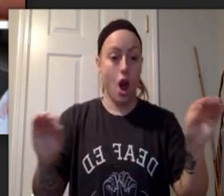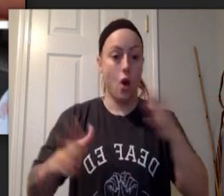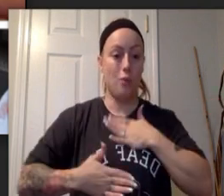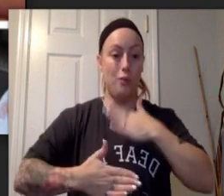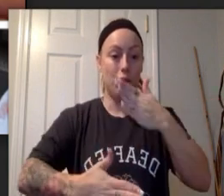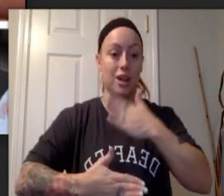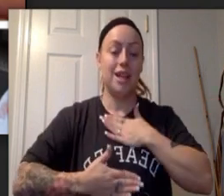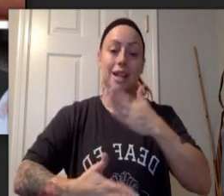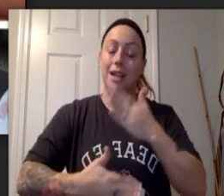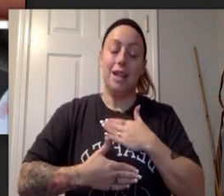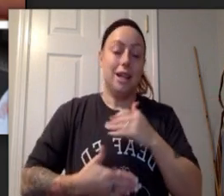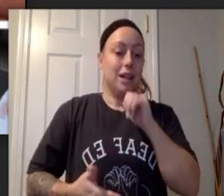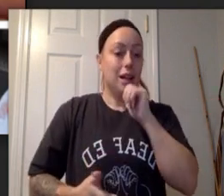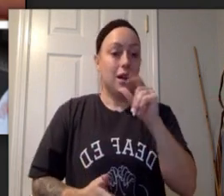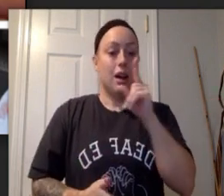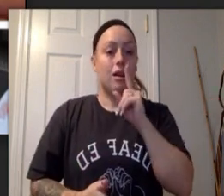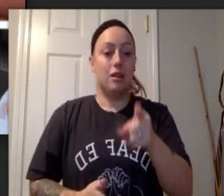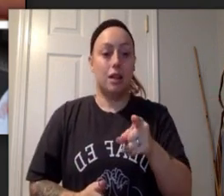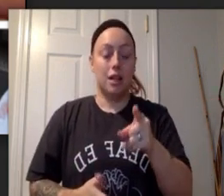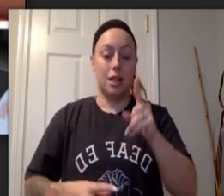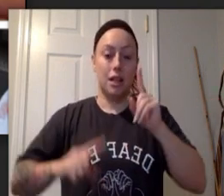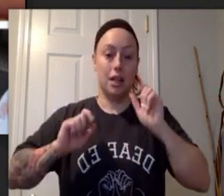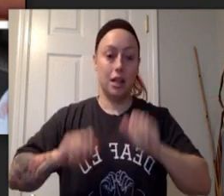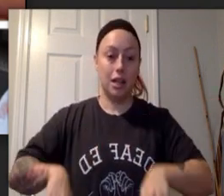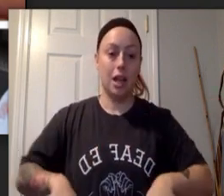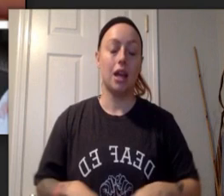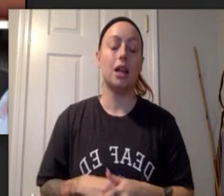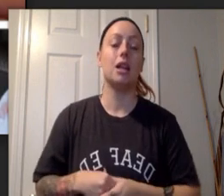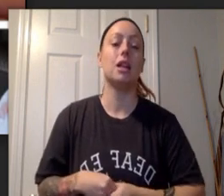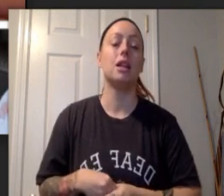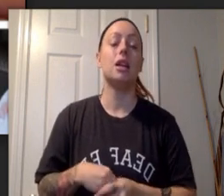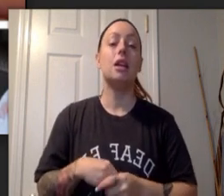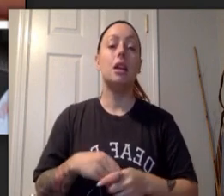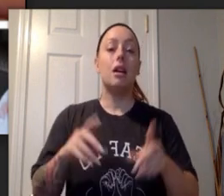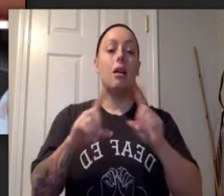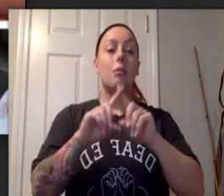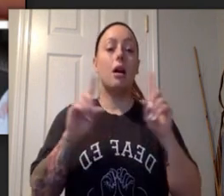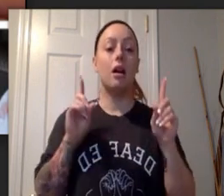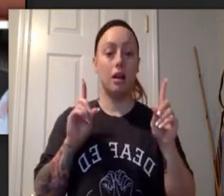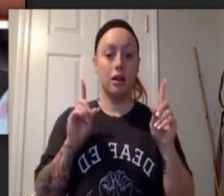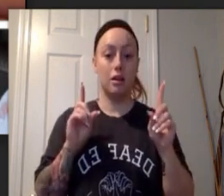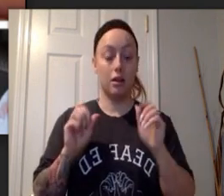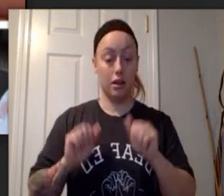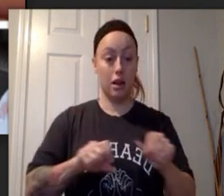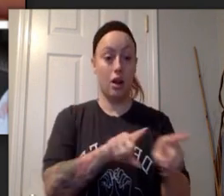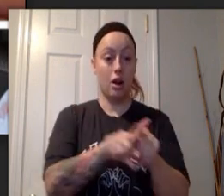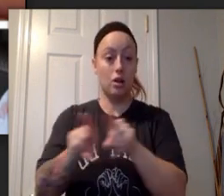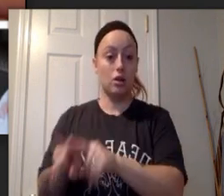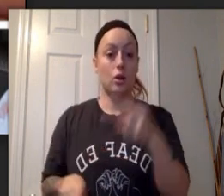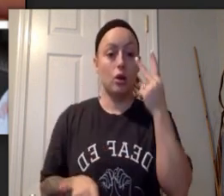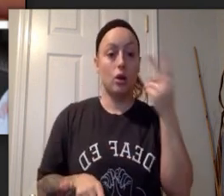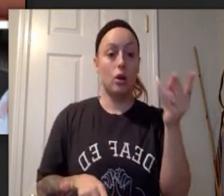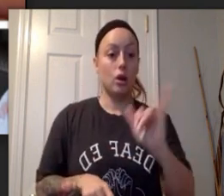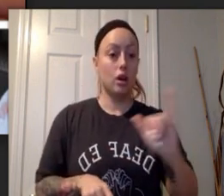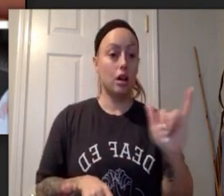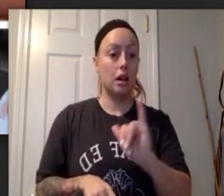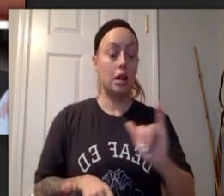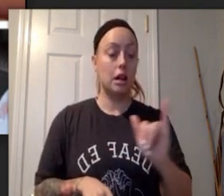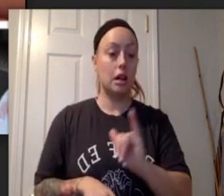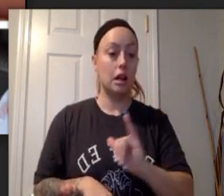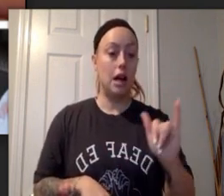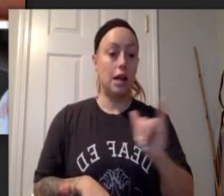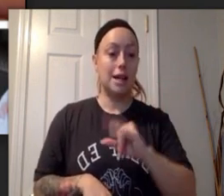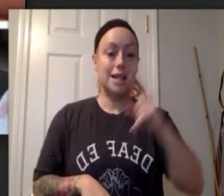to try. Of course, if you find somebody in rigor mortis, that might be a different situation. But It can also look like somebody